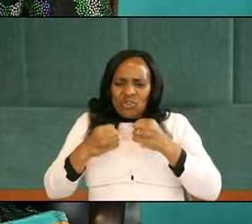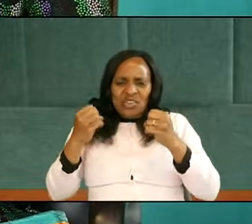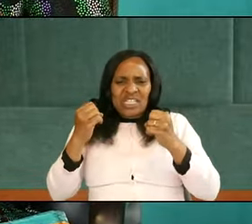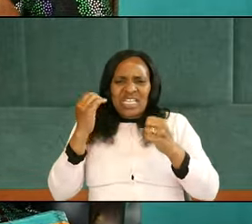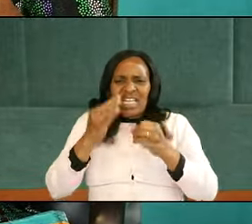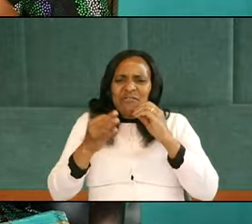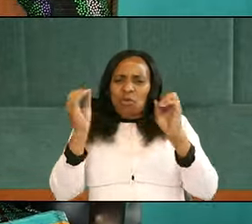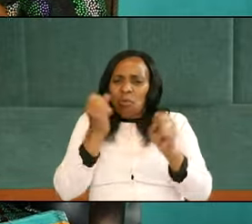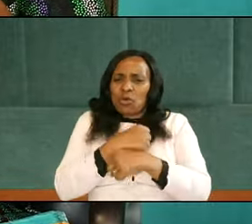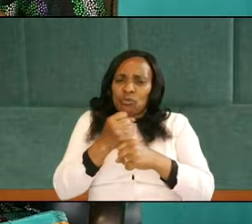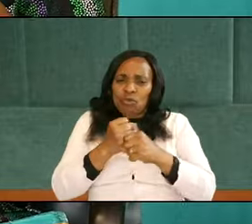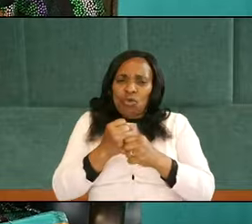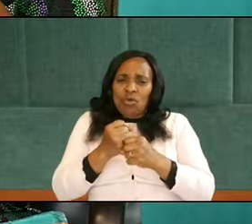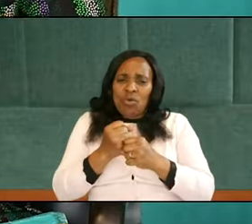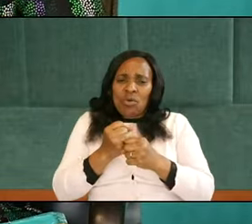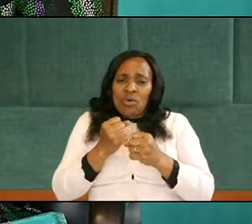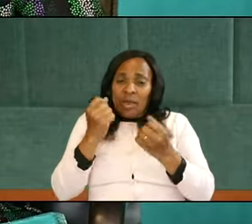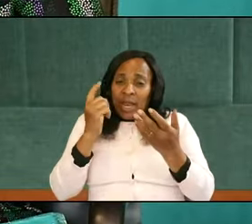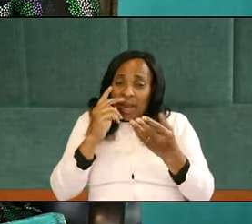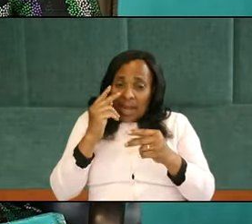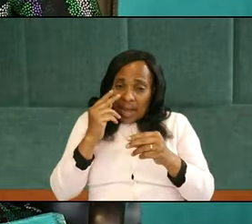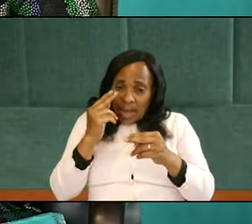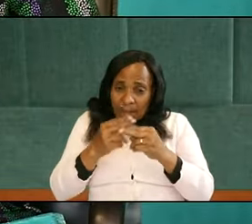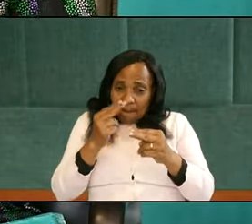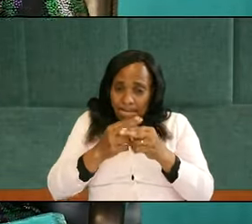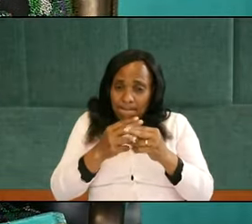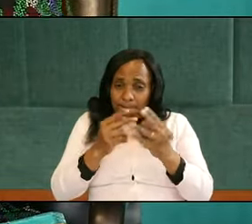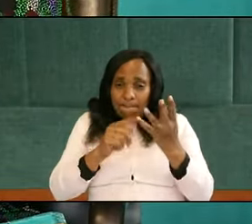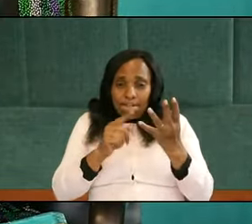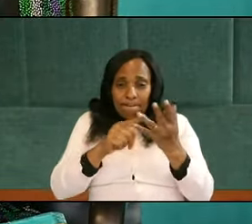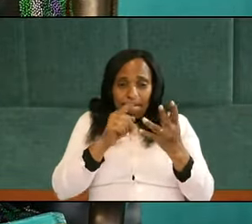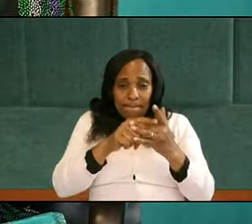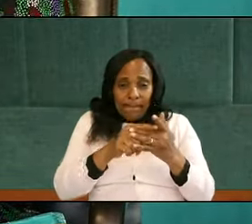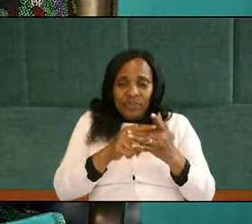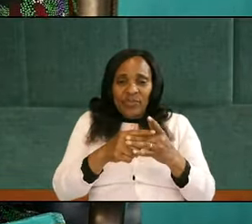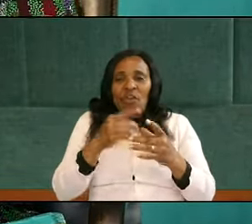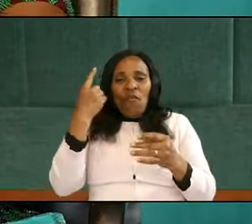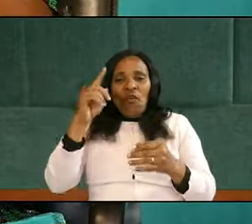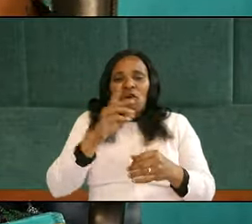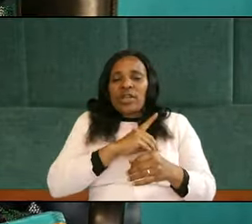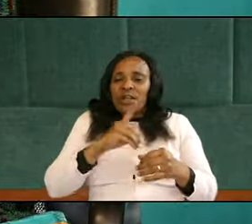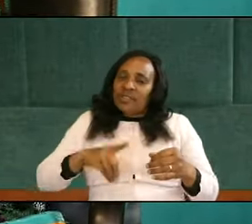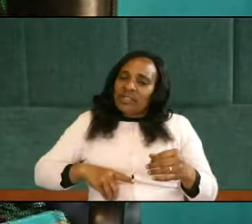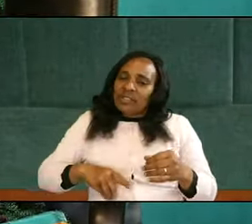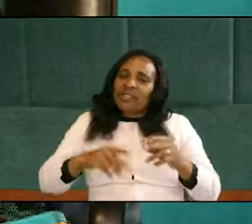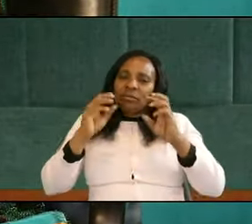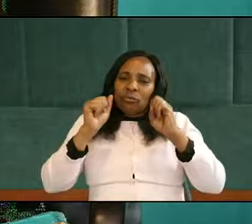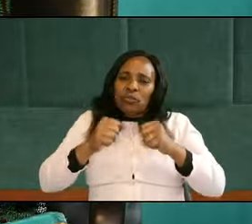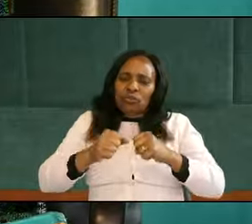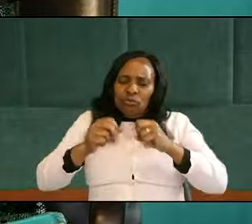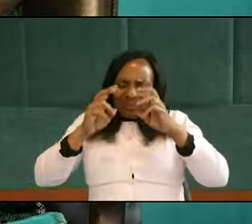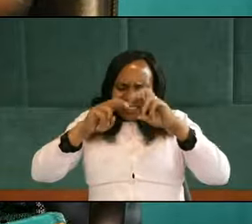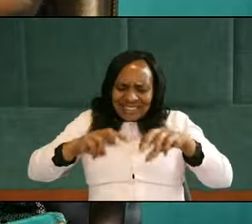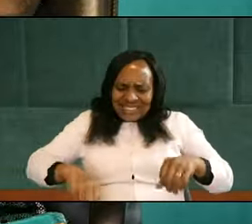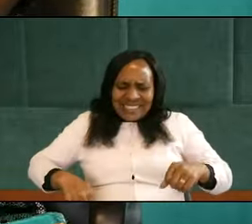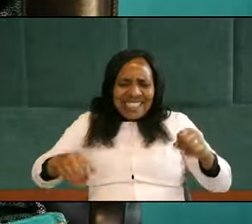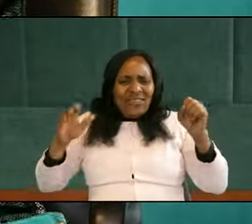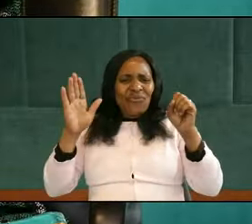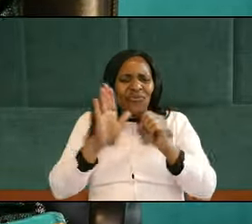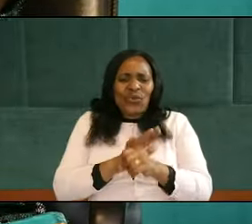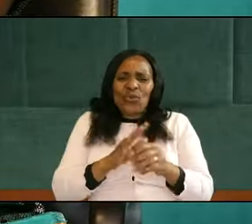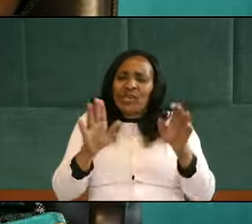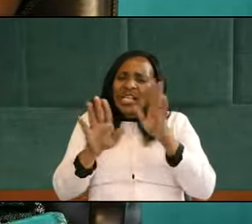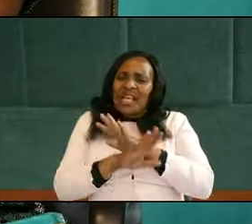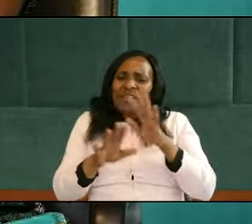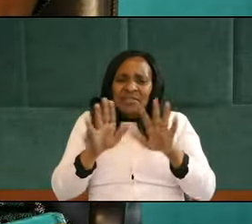the emotion. True. You clearly have to be able to, like, for David, he had to see the full range of